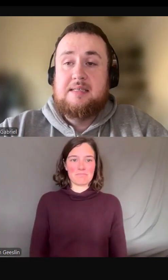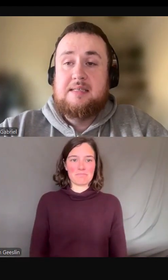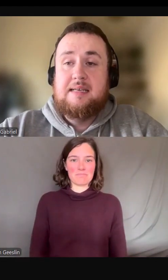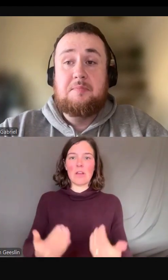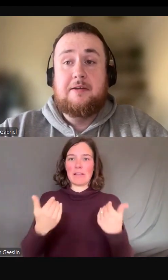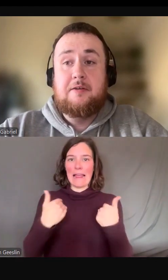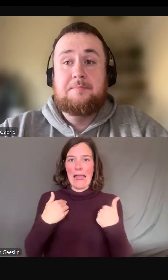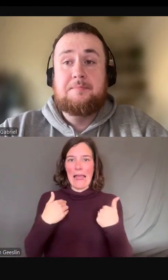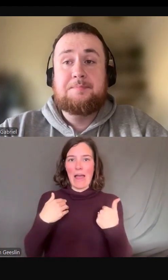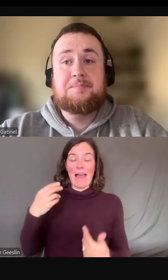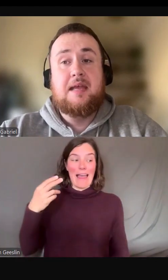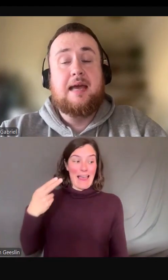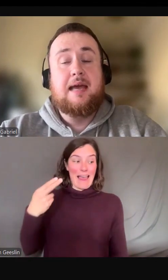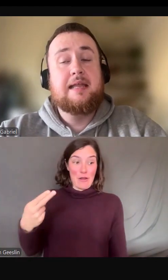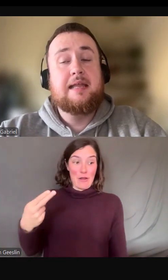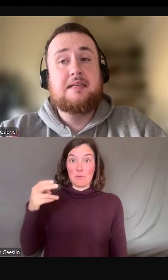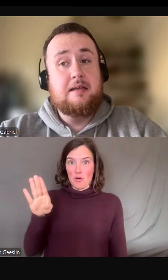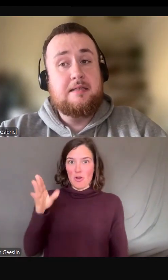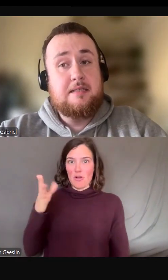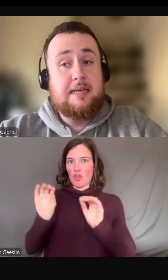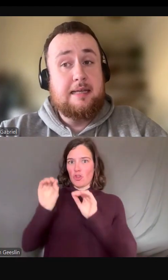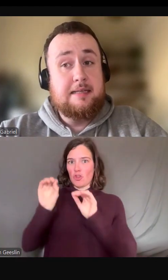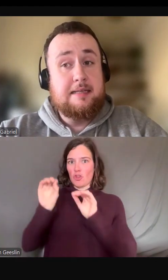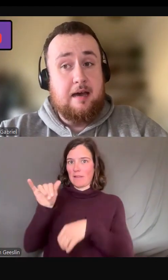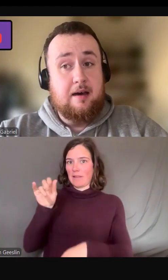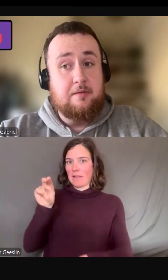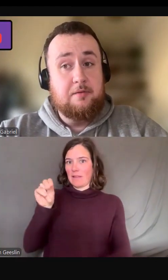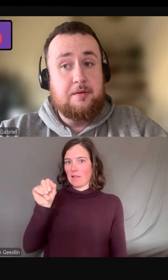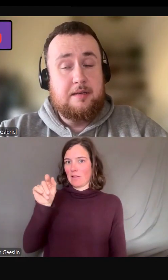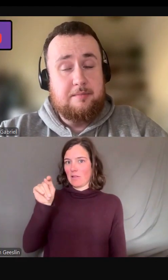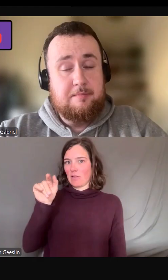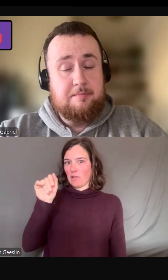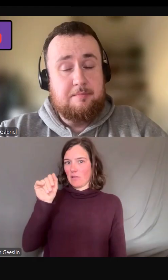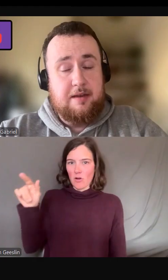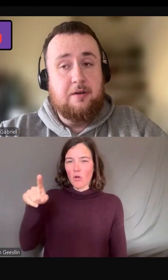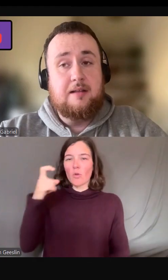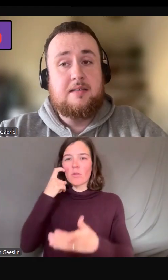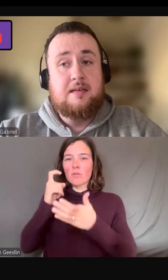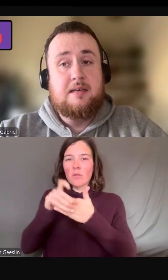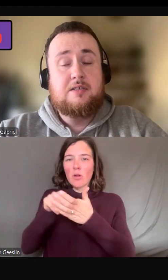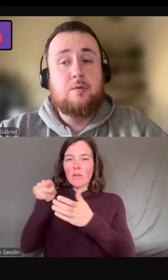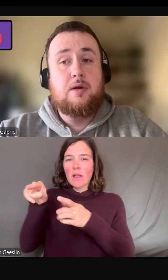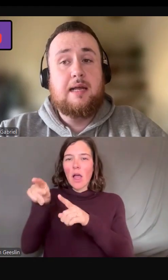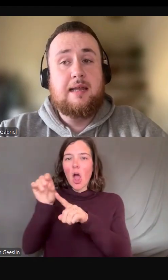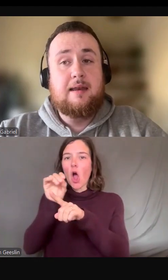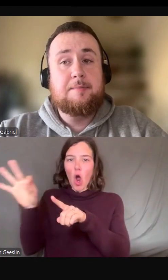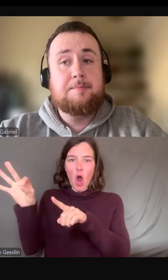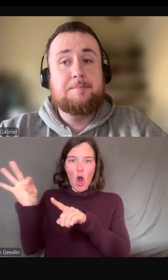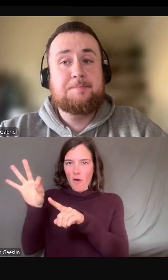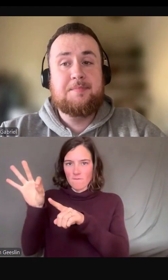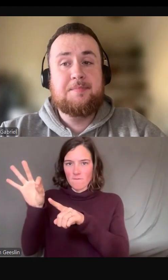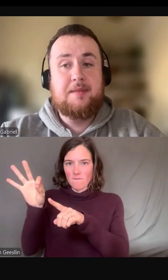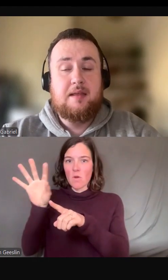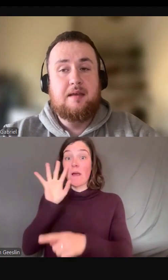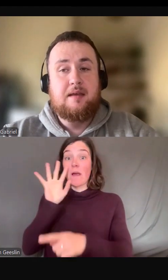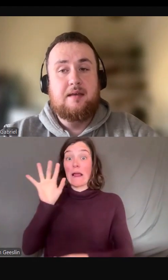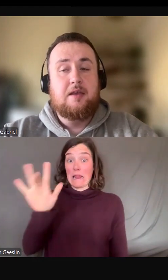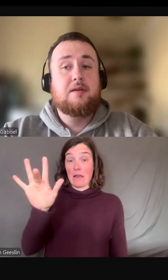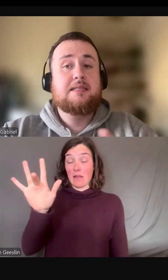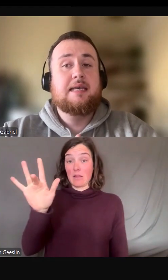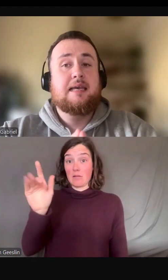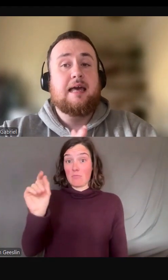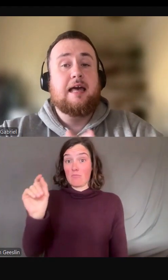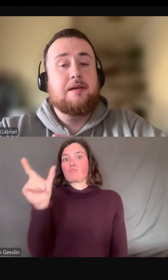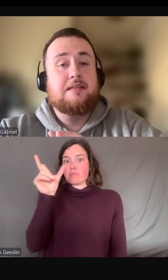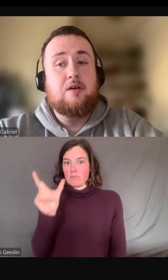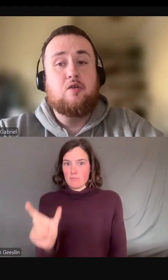can see it's up here, and so you can see it's an off by default. So we're going to click it. You can